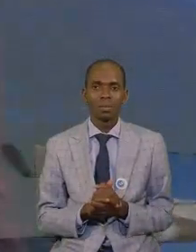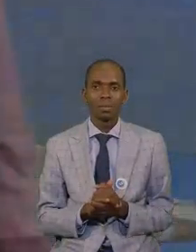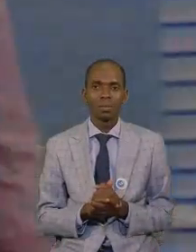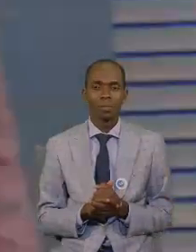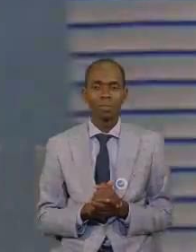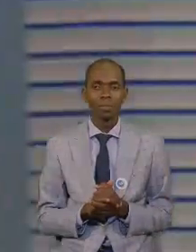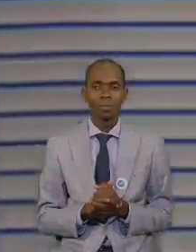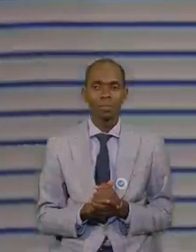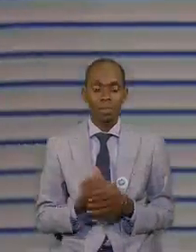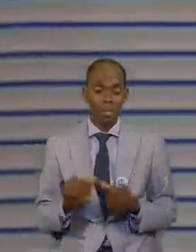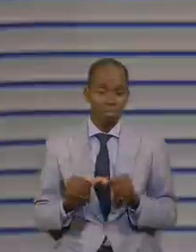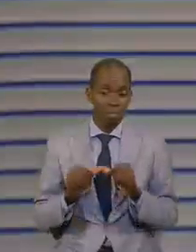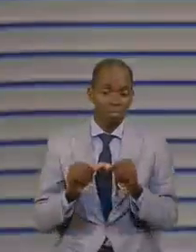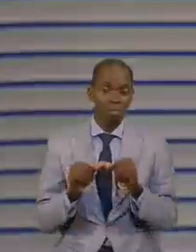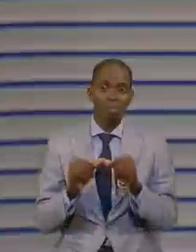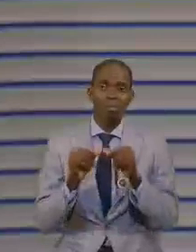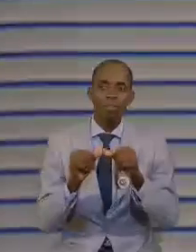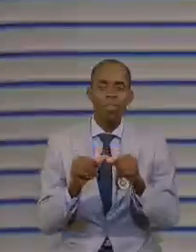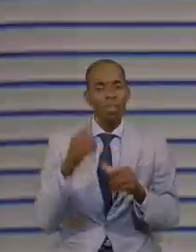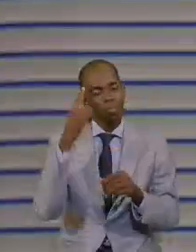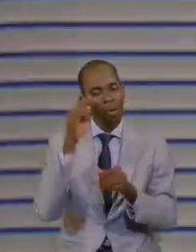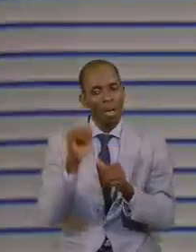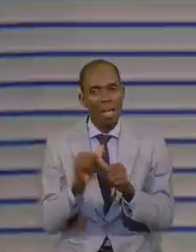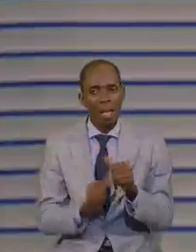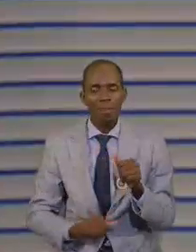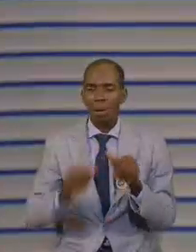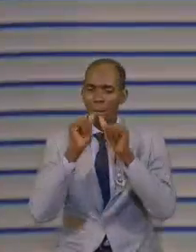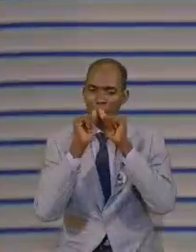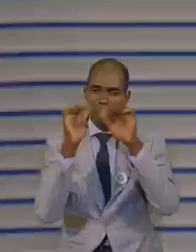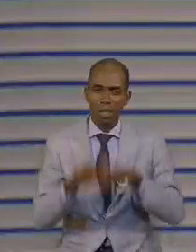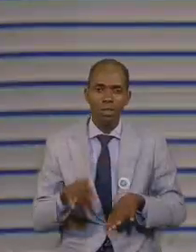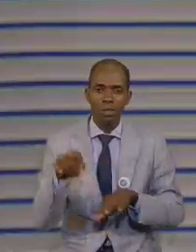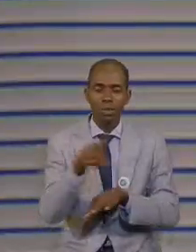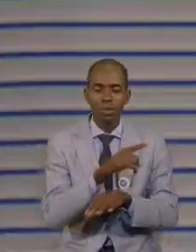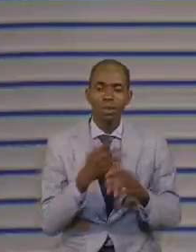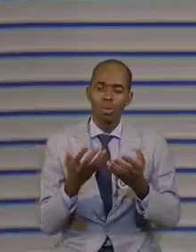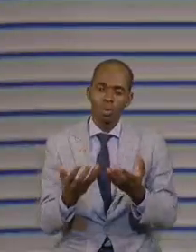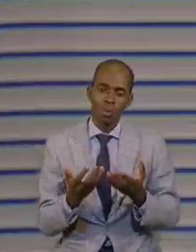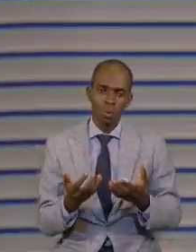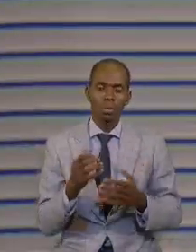On and on for every blessing you desire.